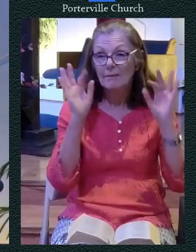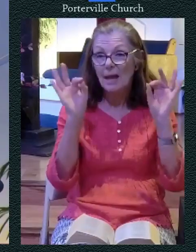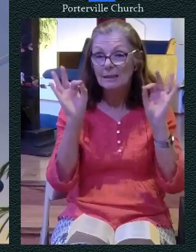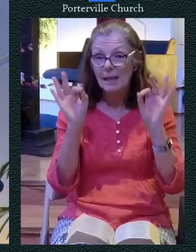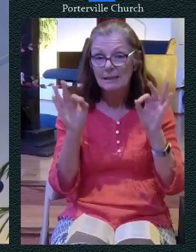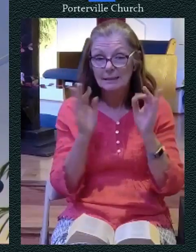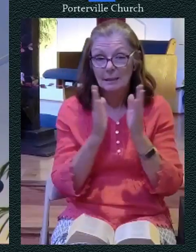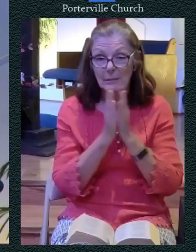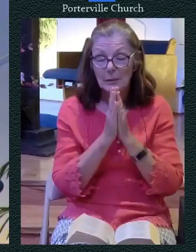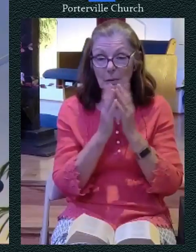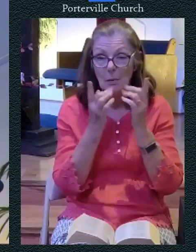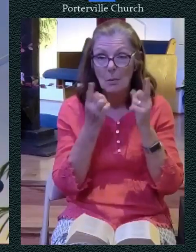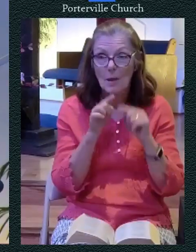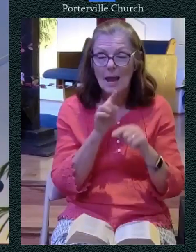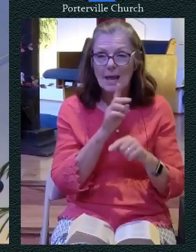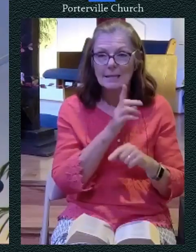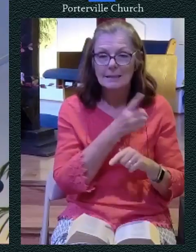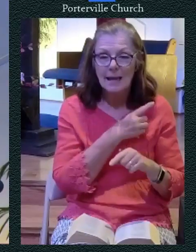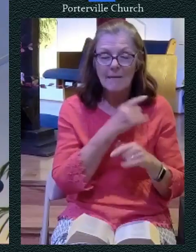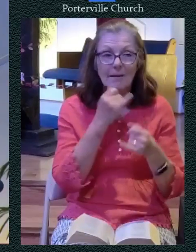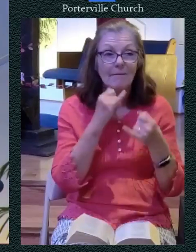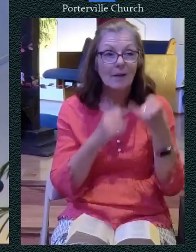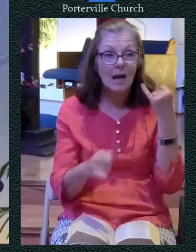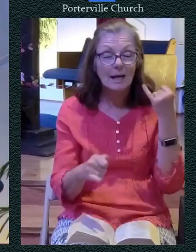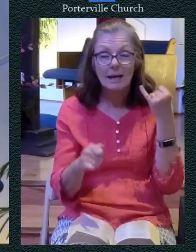when David finally speaks,